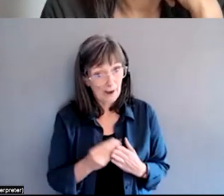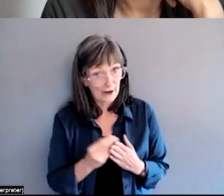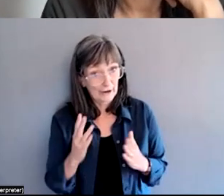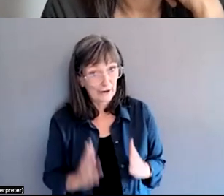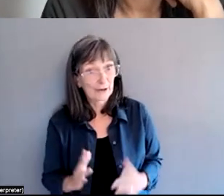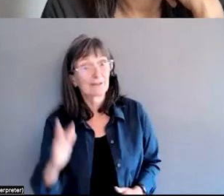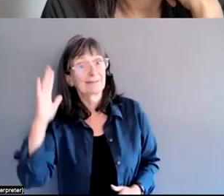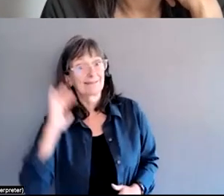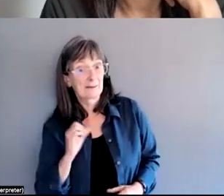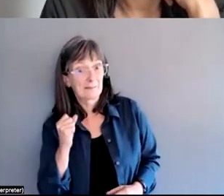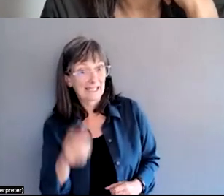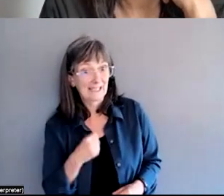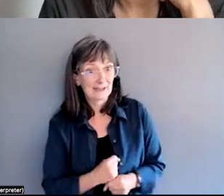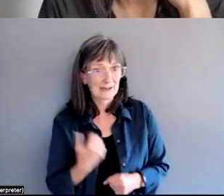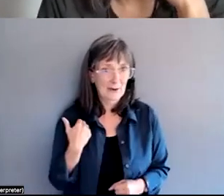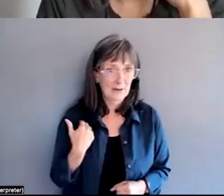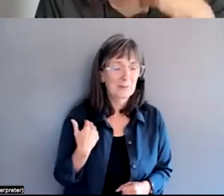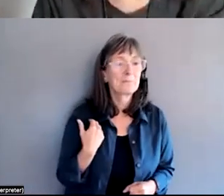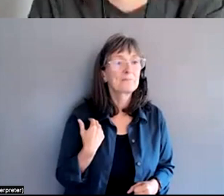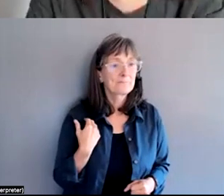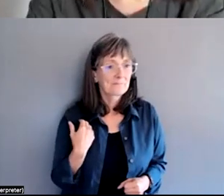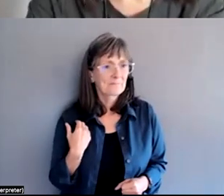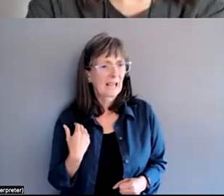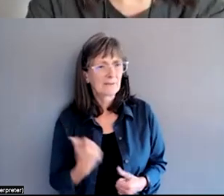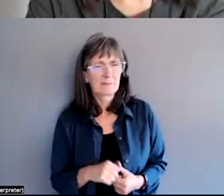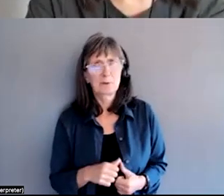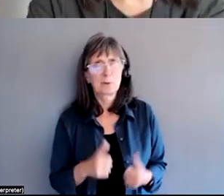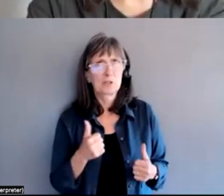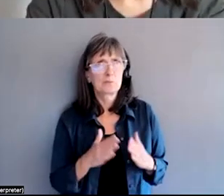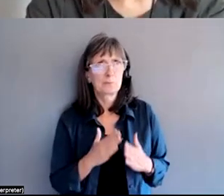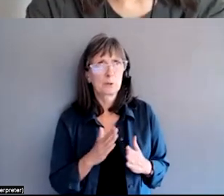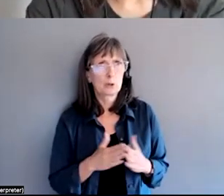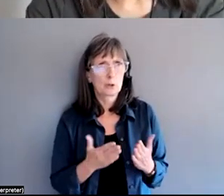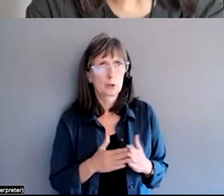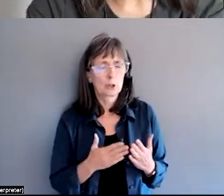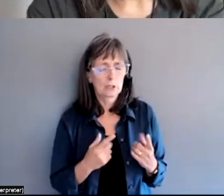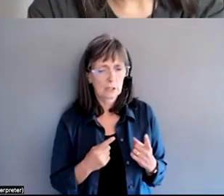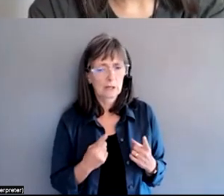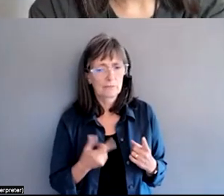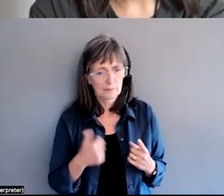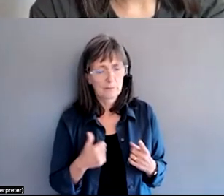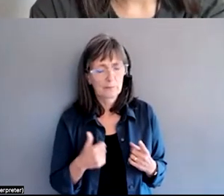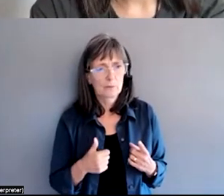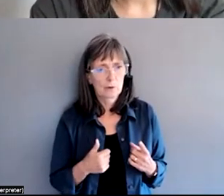ago. I don't remember what cover it was, but I do remember I remember learning